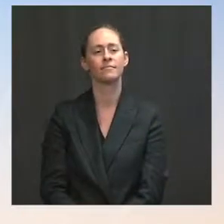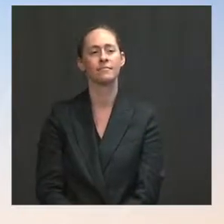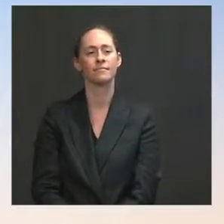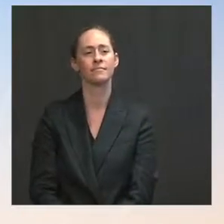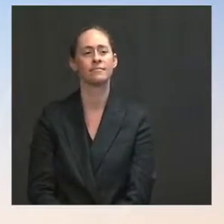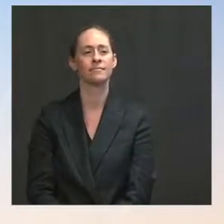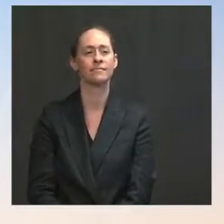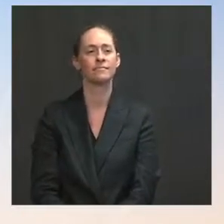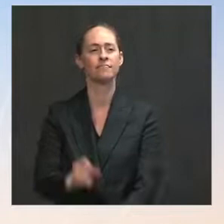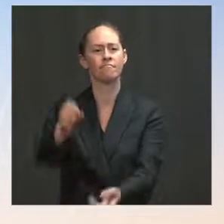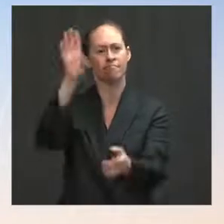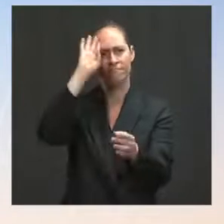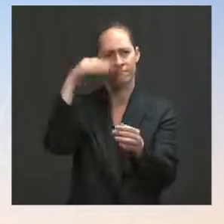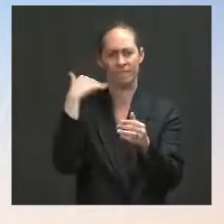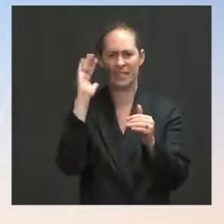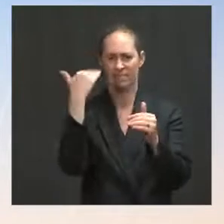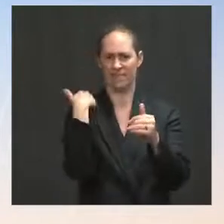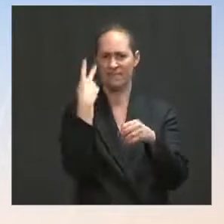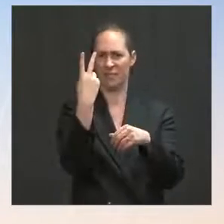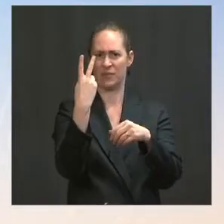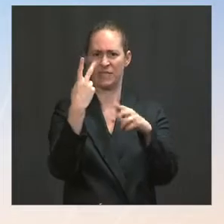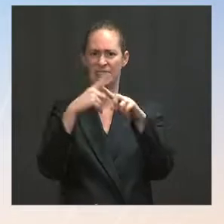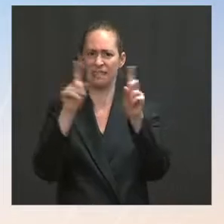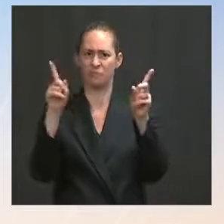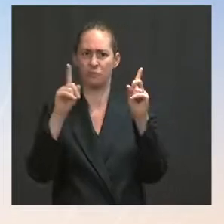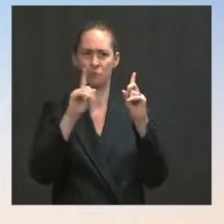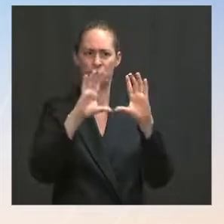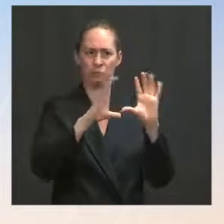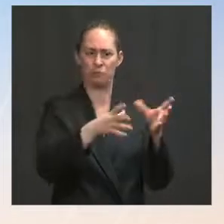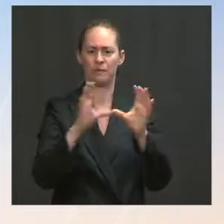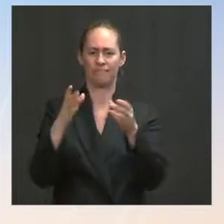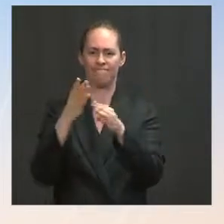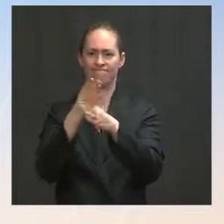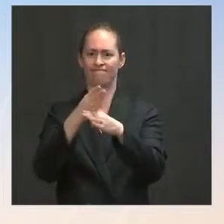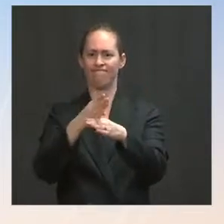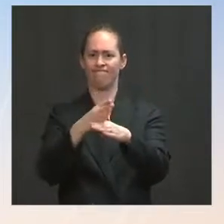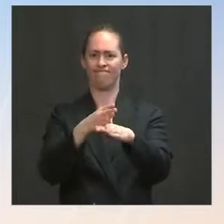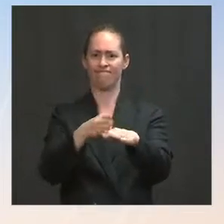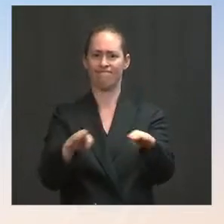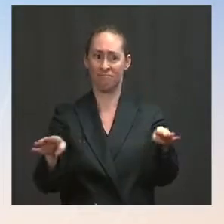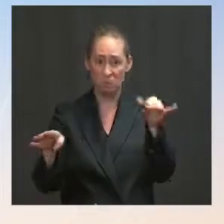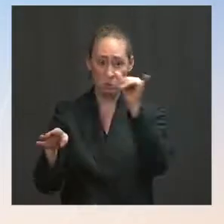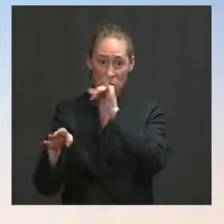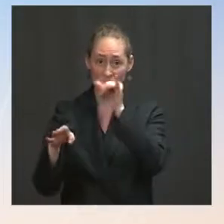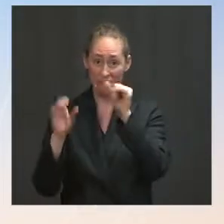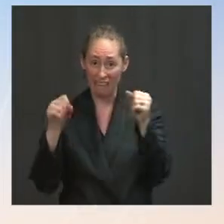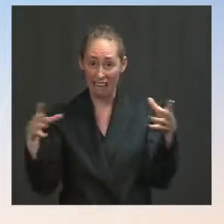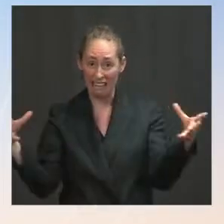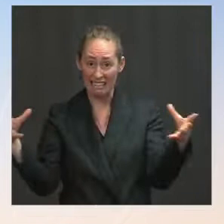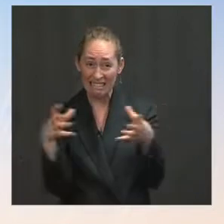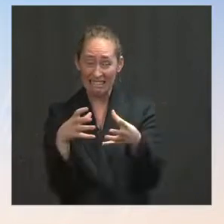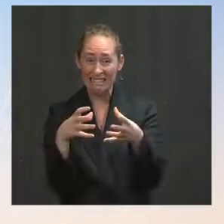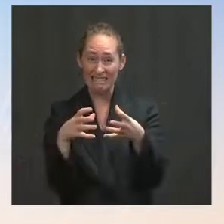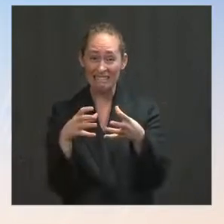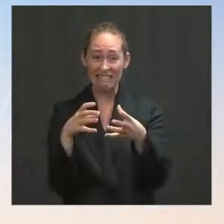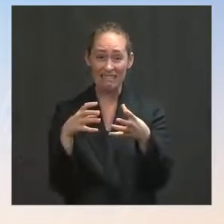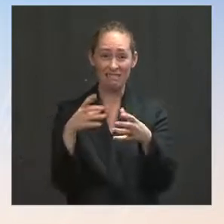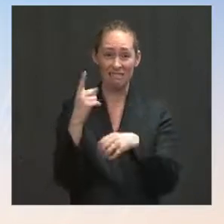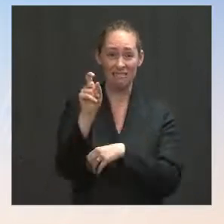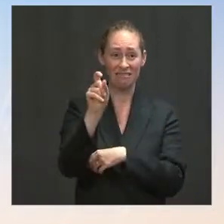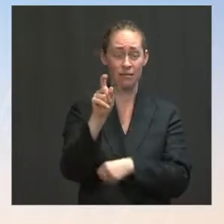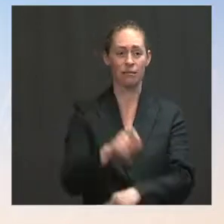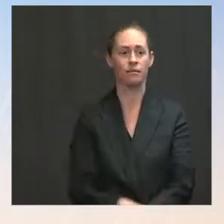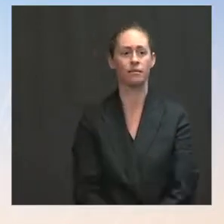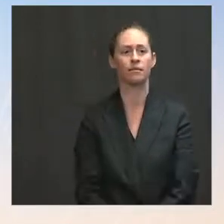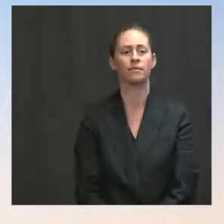by Leader Schumer's schedule for this? Well, first, back in April, when the president said we